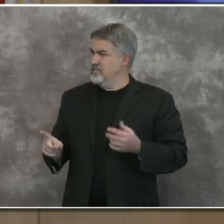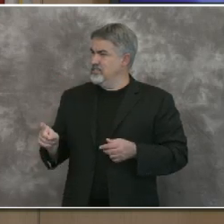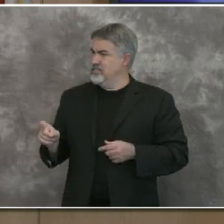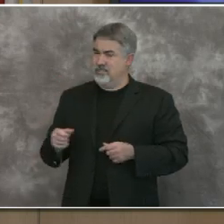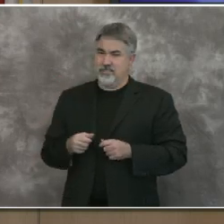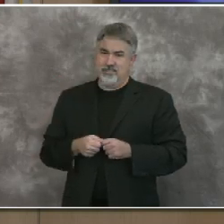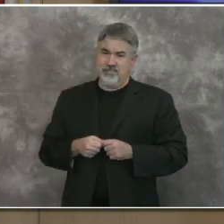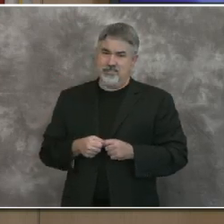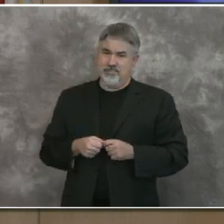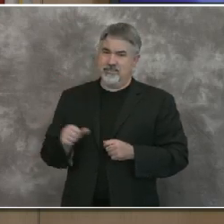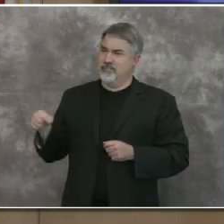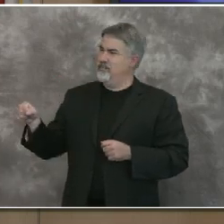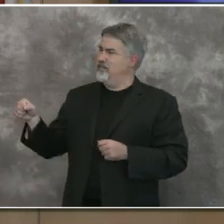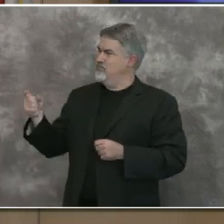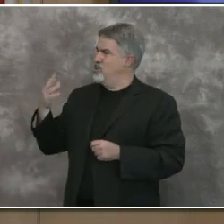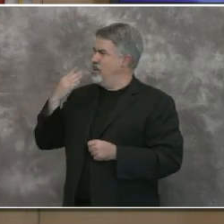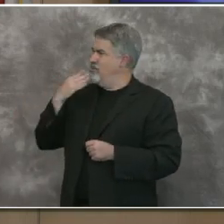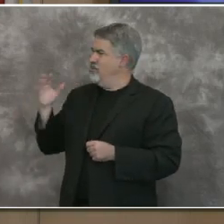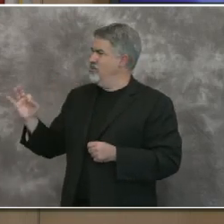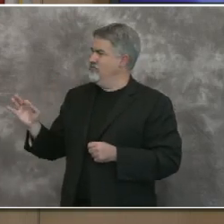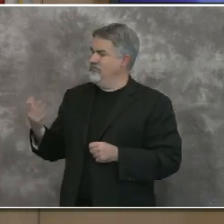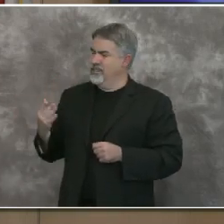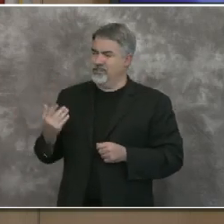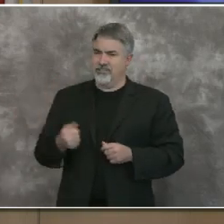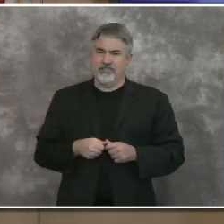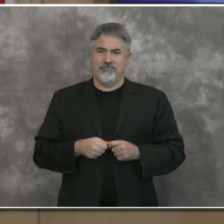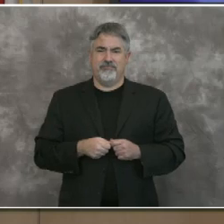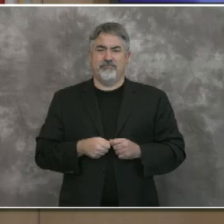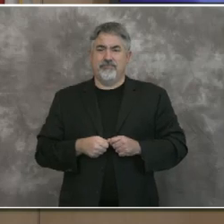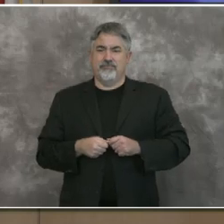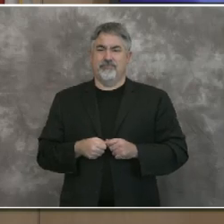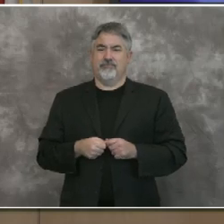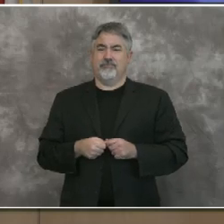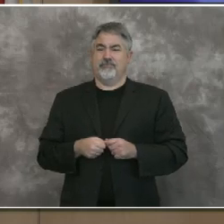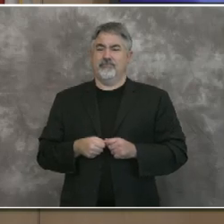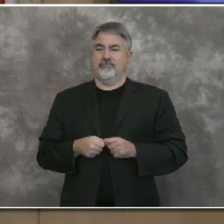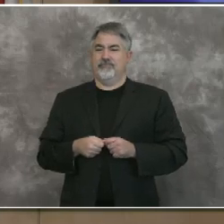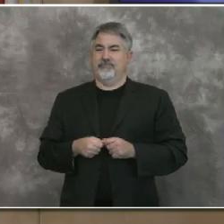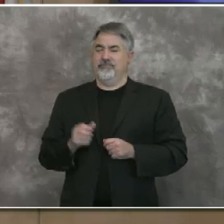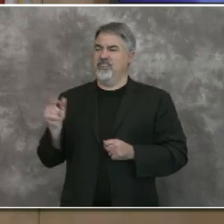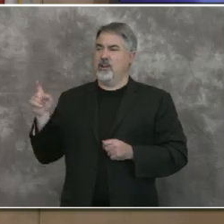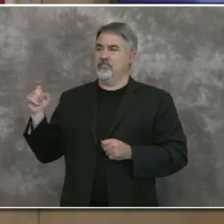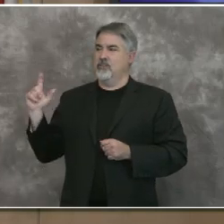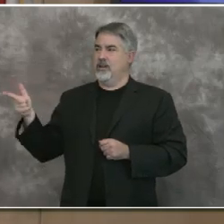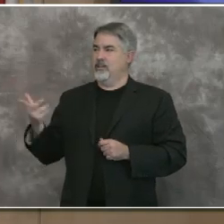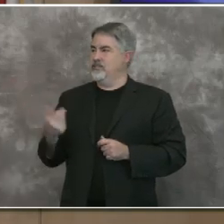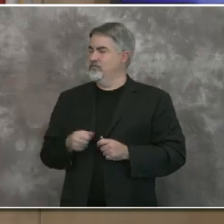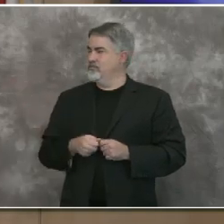was pretty close. If they have a follow-up, they can text us. and we Okay, can do thank you. that afterward.